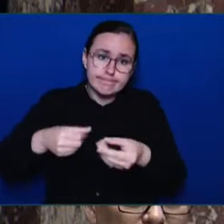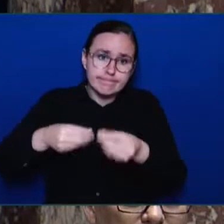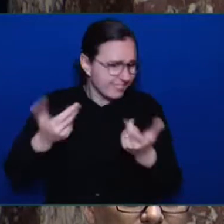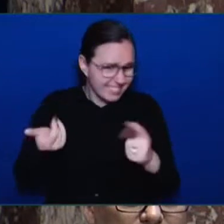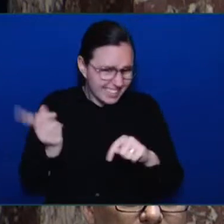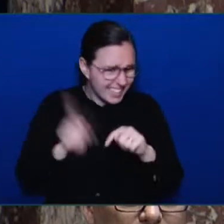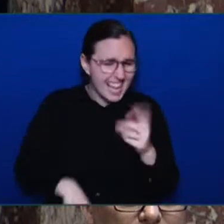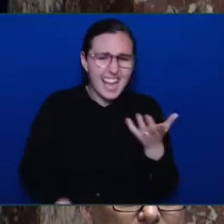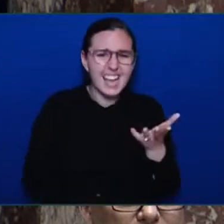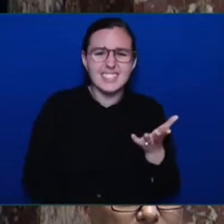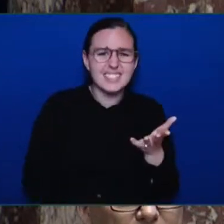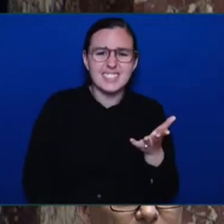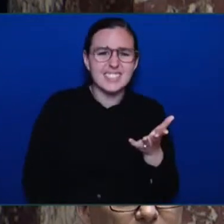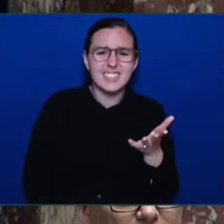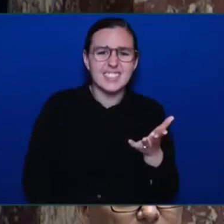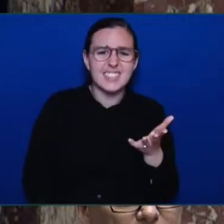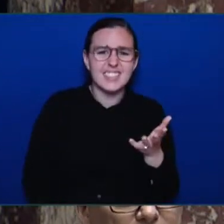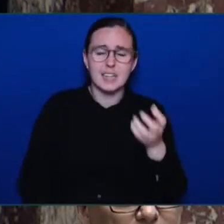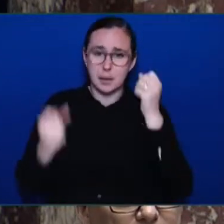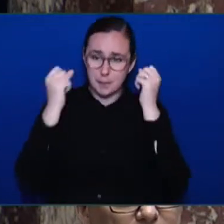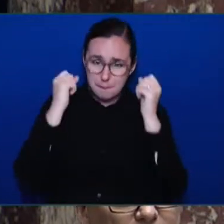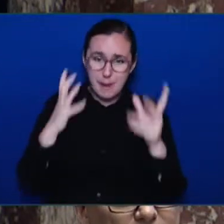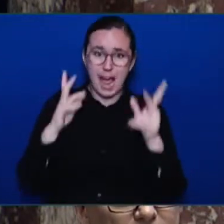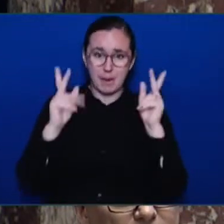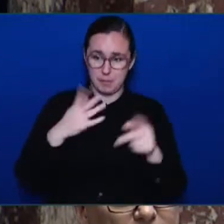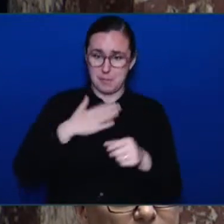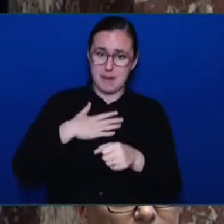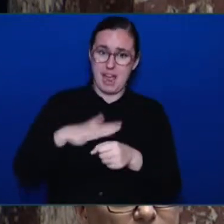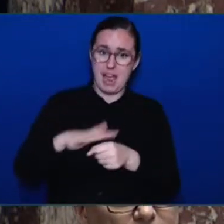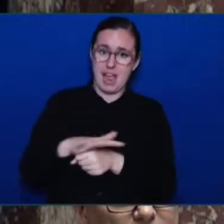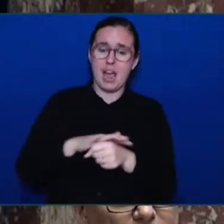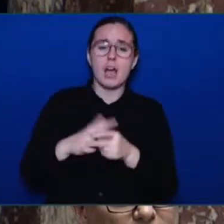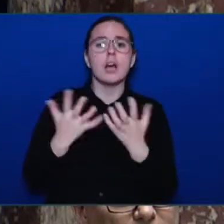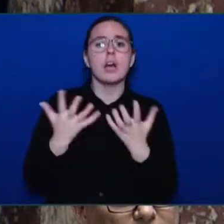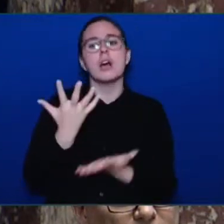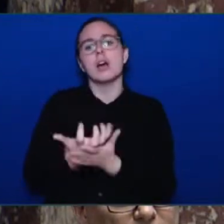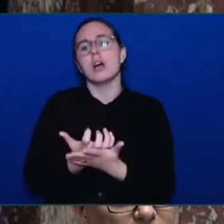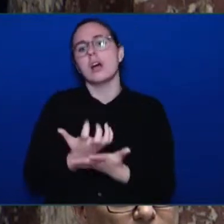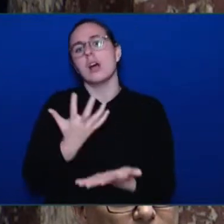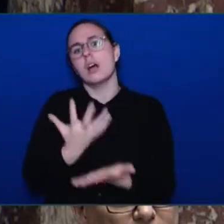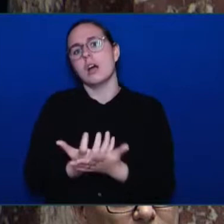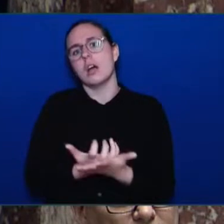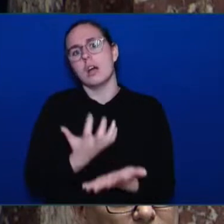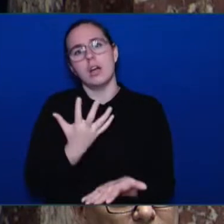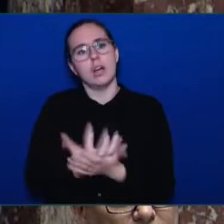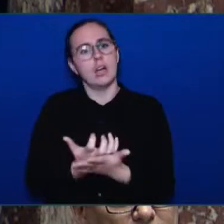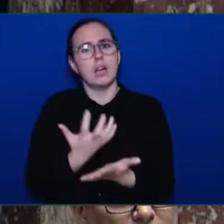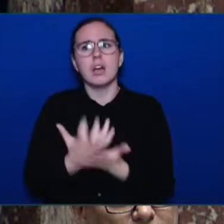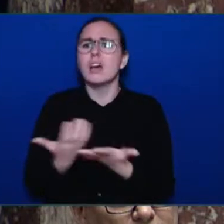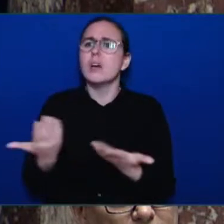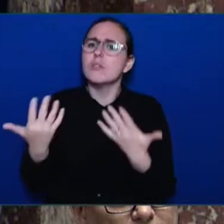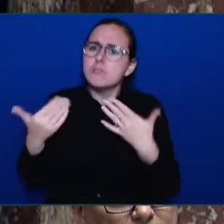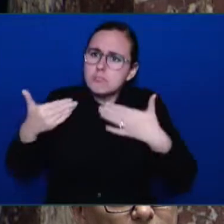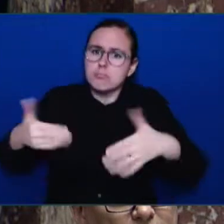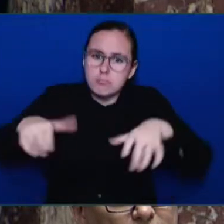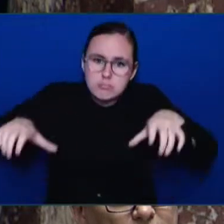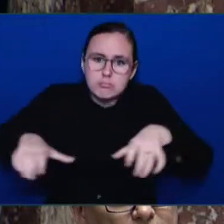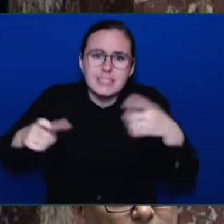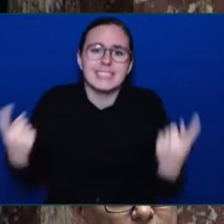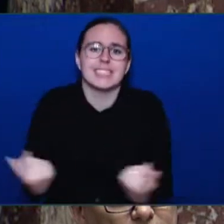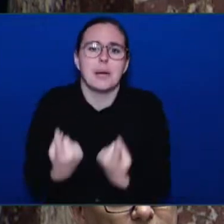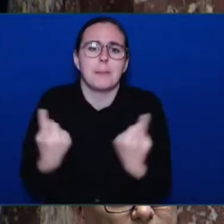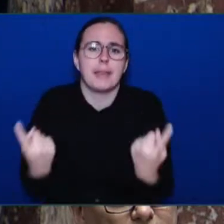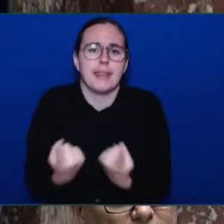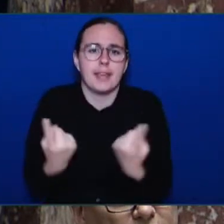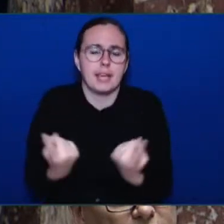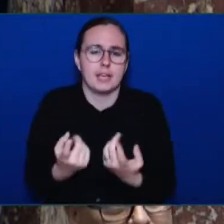act quicker so that we are not being exploited by services that are charging fees." To the Minister of